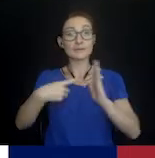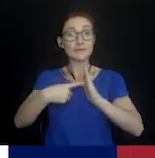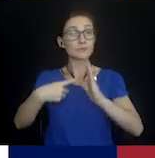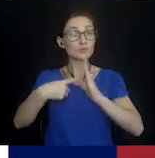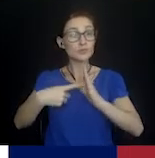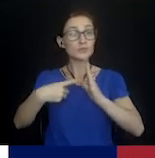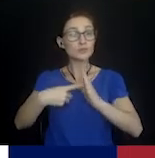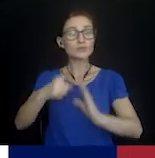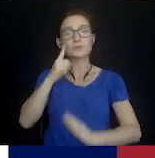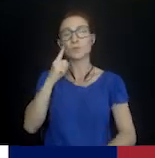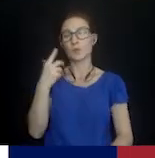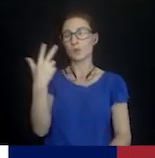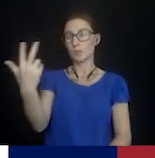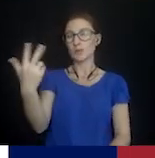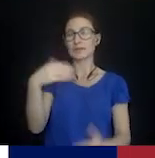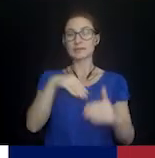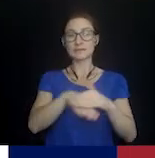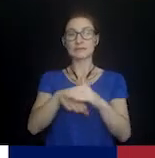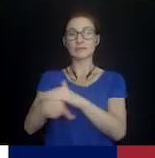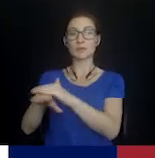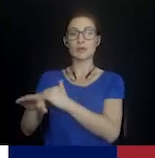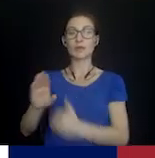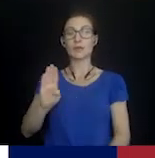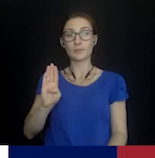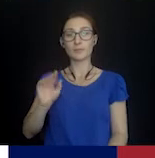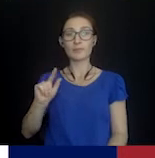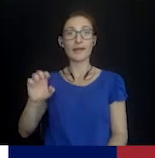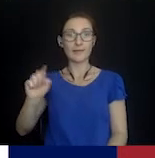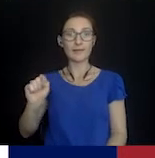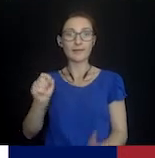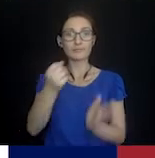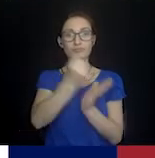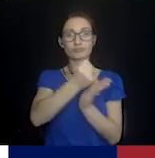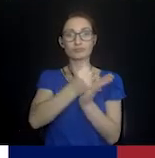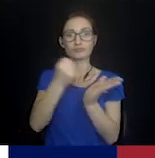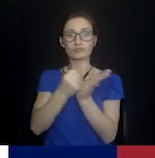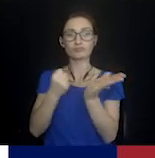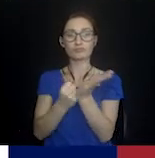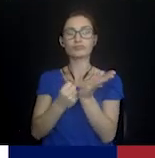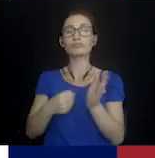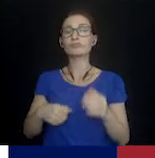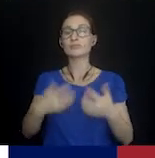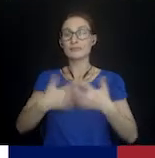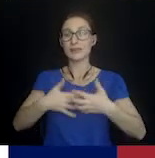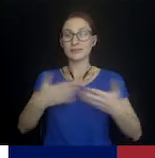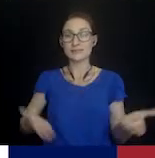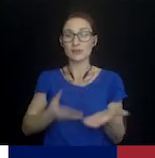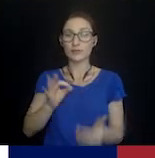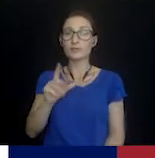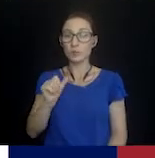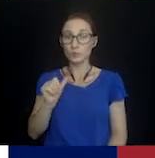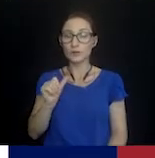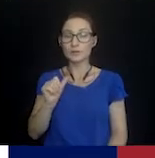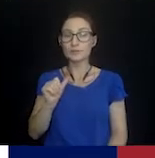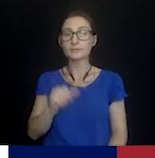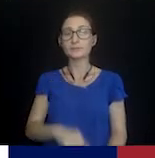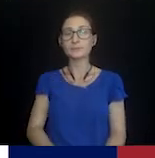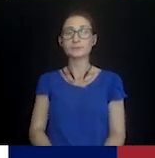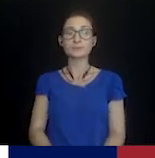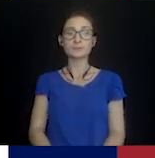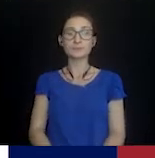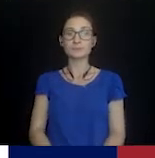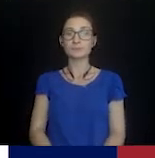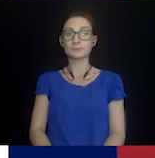demonstrations for the 3 accessible ballot marking devices that are used here in Florida: AutoMark, ExpressVote,